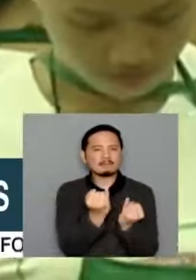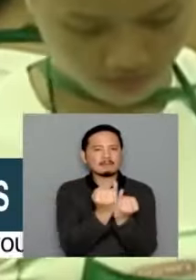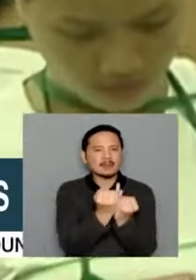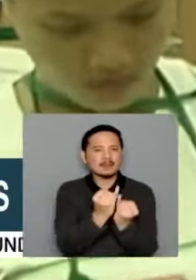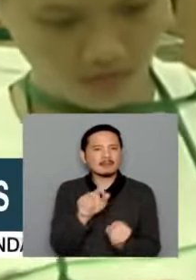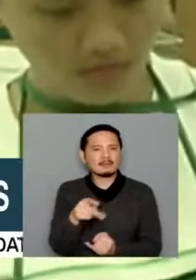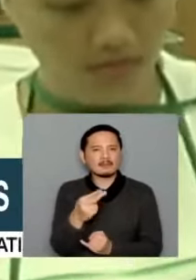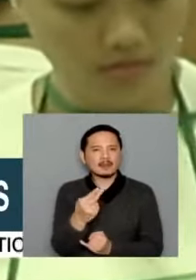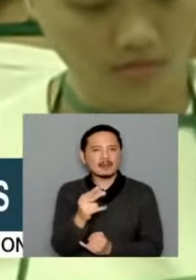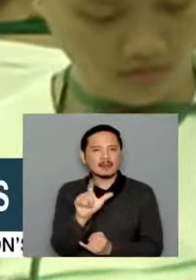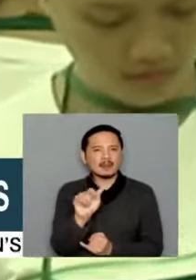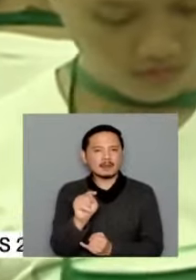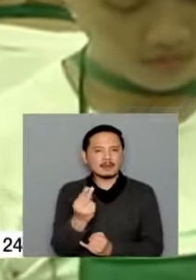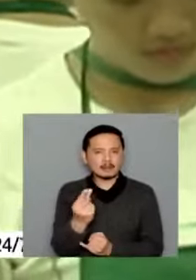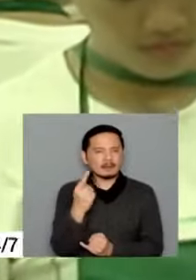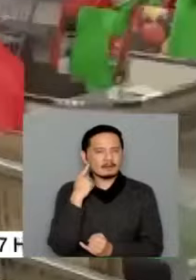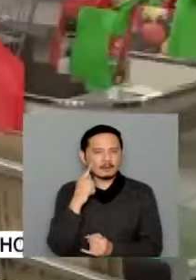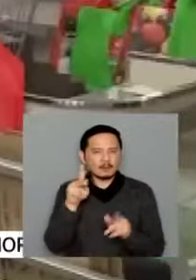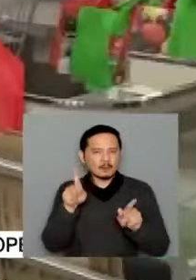administration of the funds.